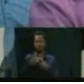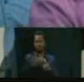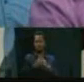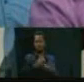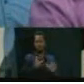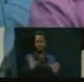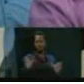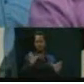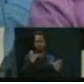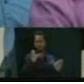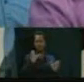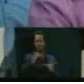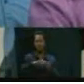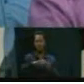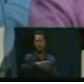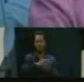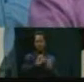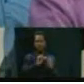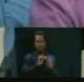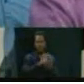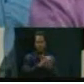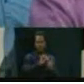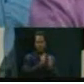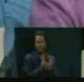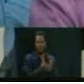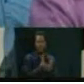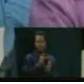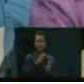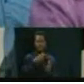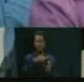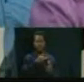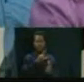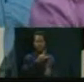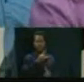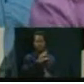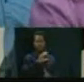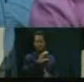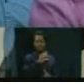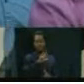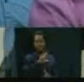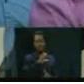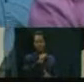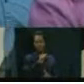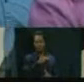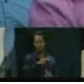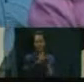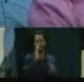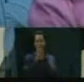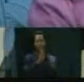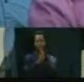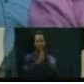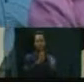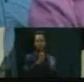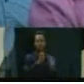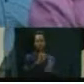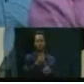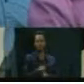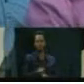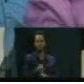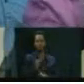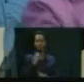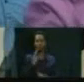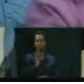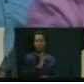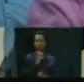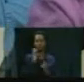education agencies, or LEAs. Management of those LEAs is entrusted to local boards of education. So, just looking at the